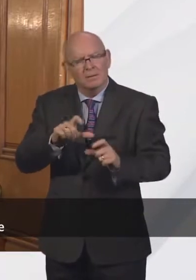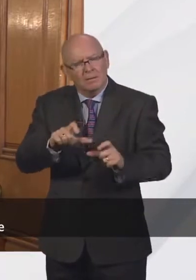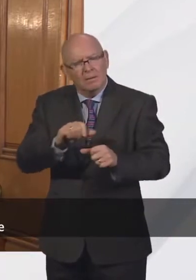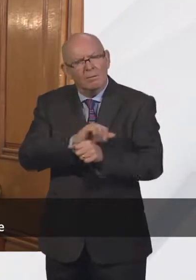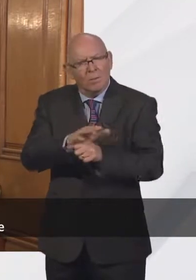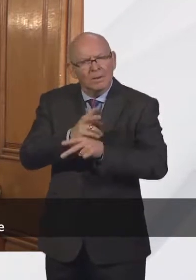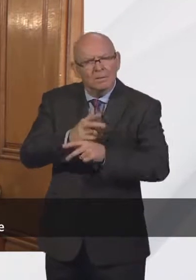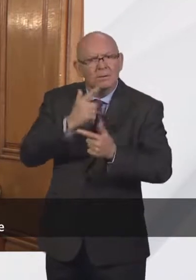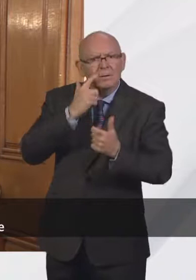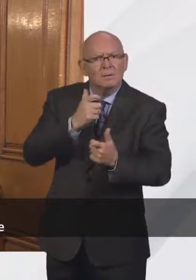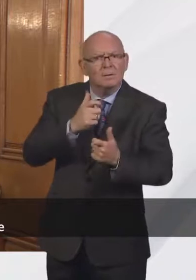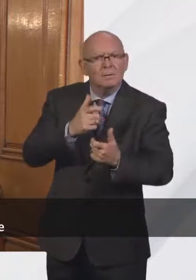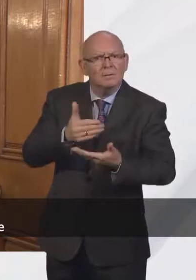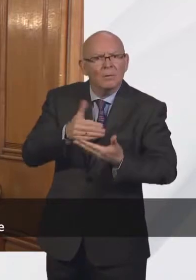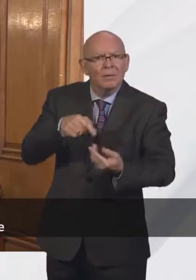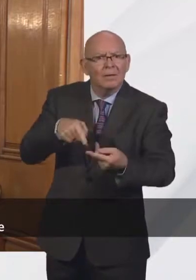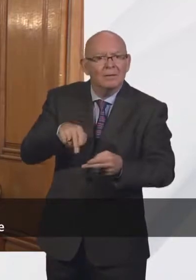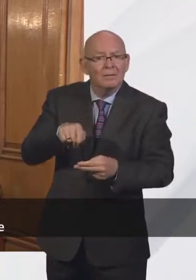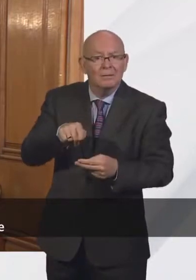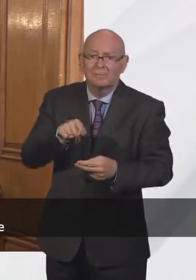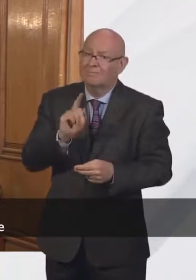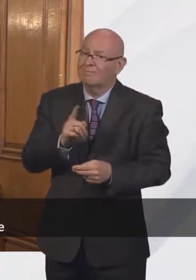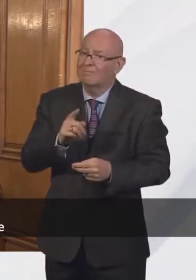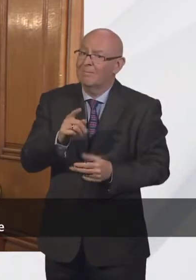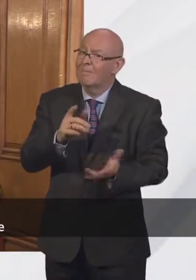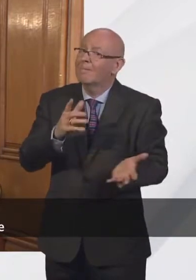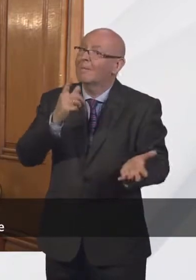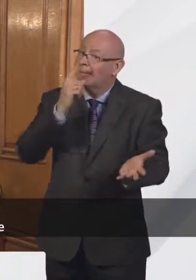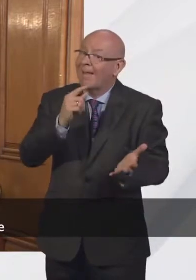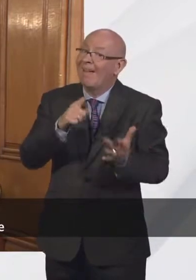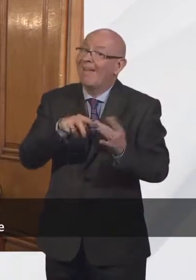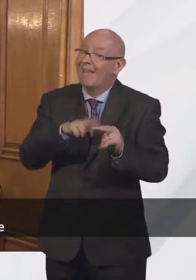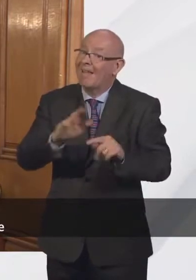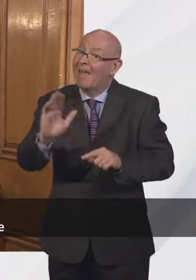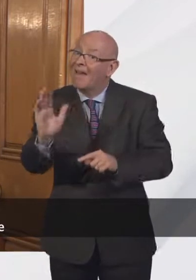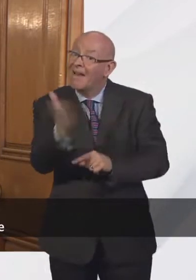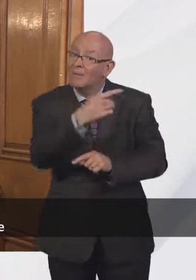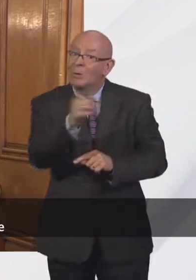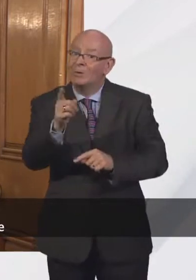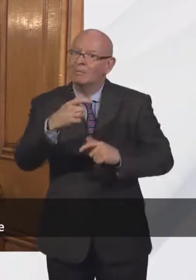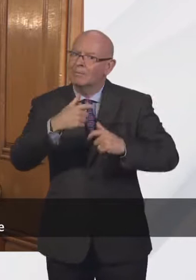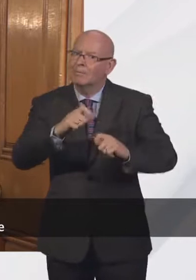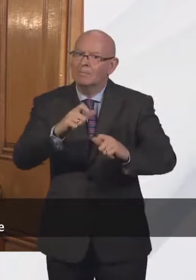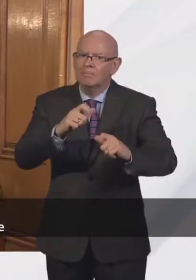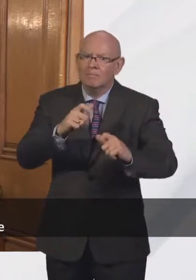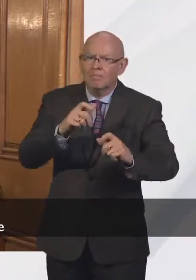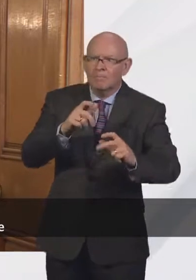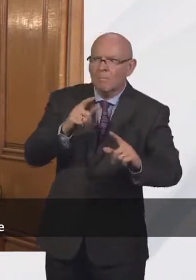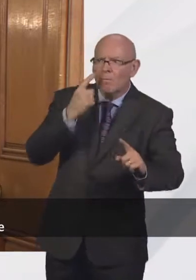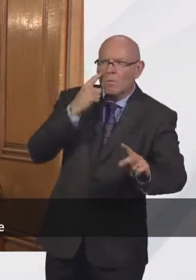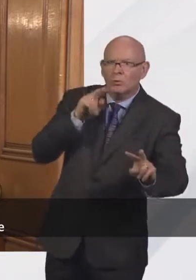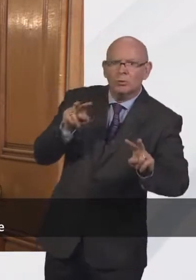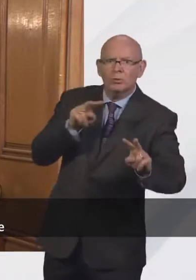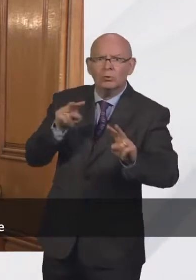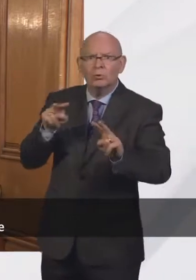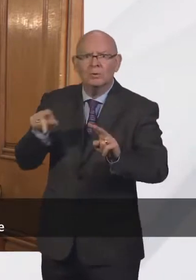can't do that, then keep 1 meter apart with mitigations. Wash your hands